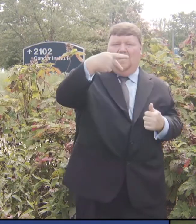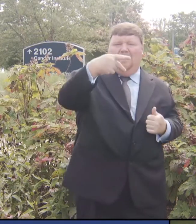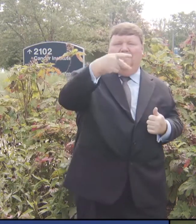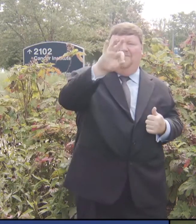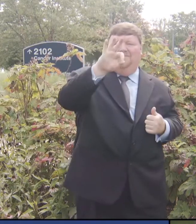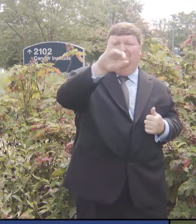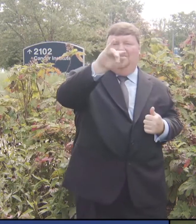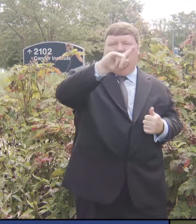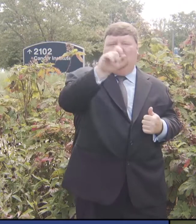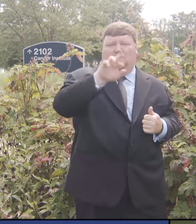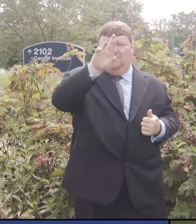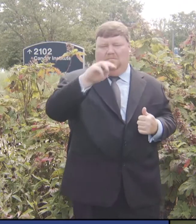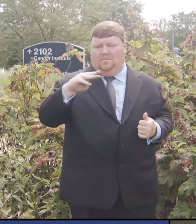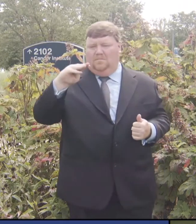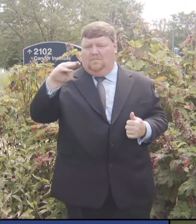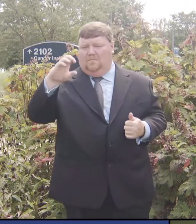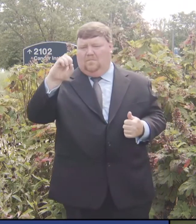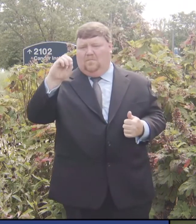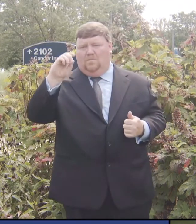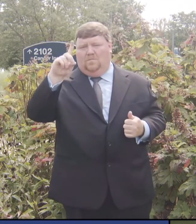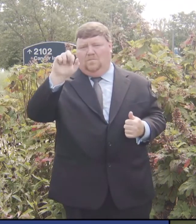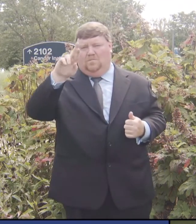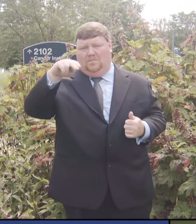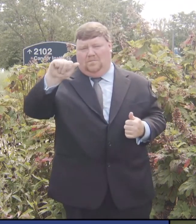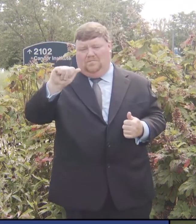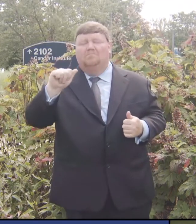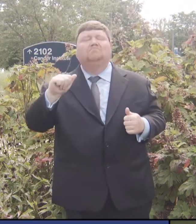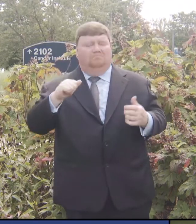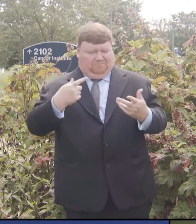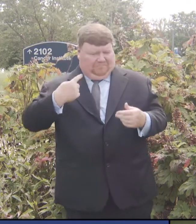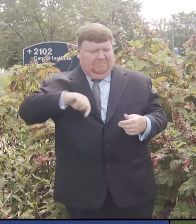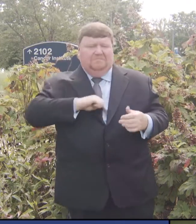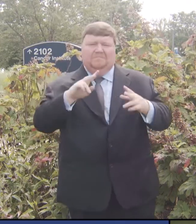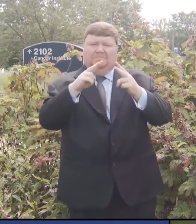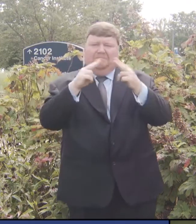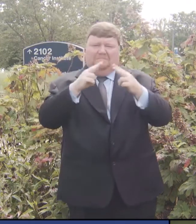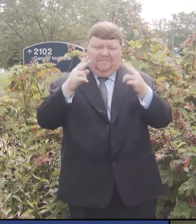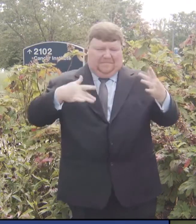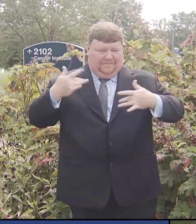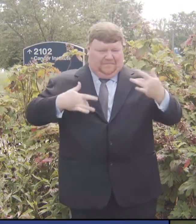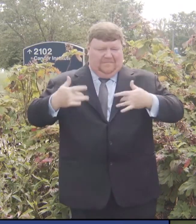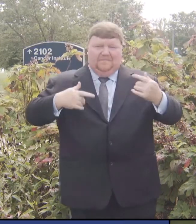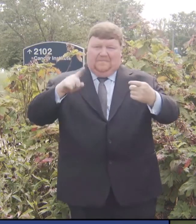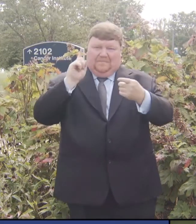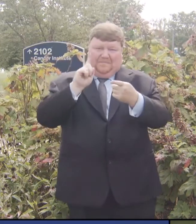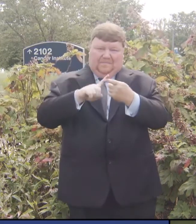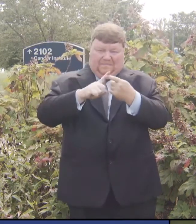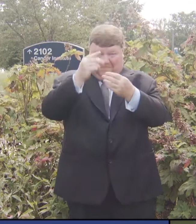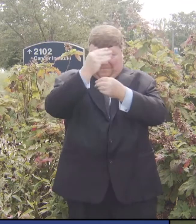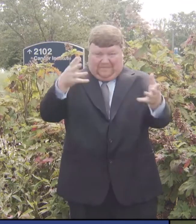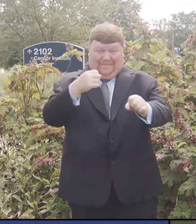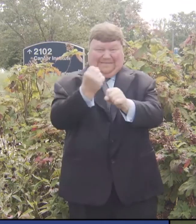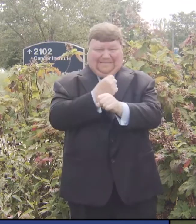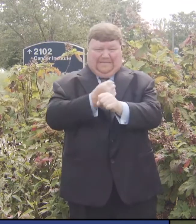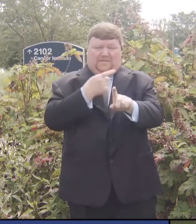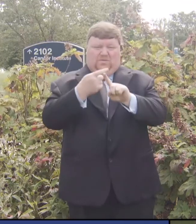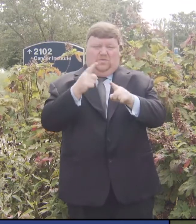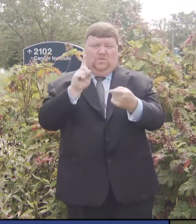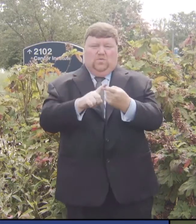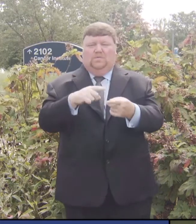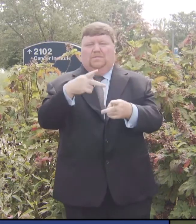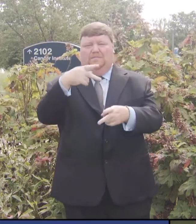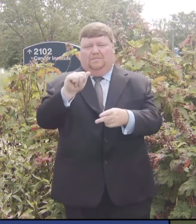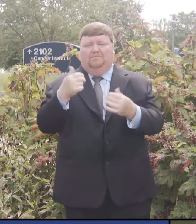this vaccination data emerge. We were extremely excited to be able to even give Pennsylvania statistics today as we do more of